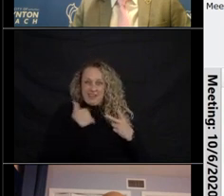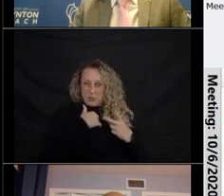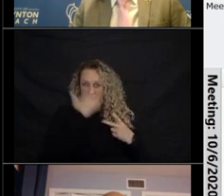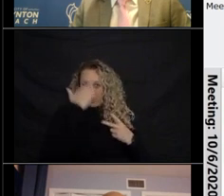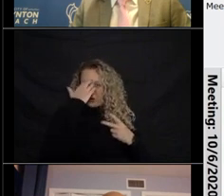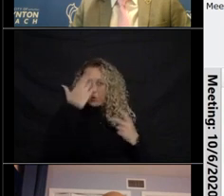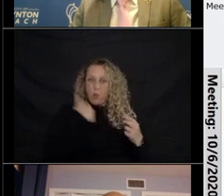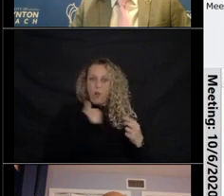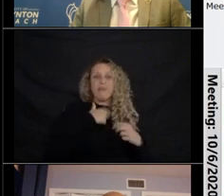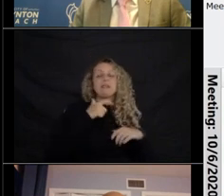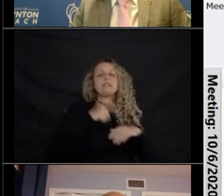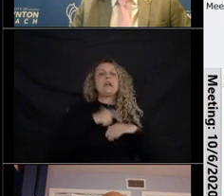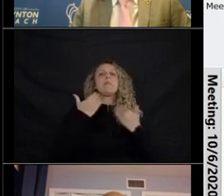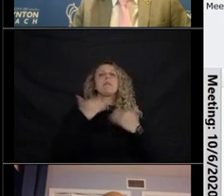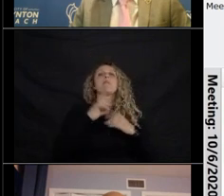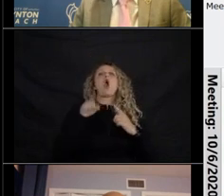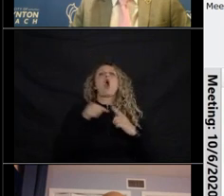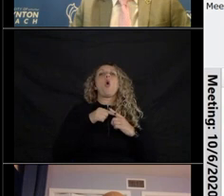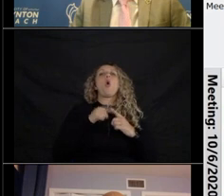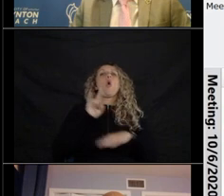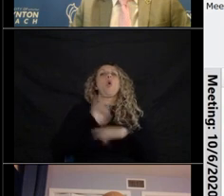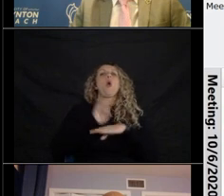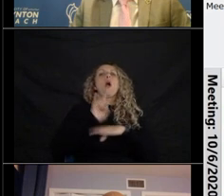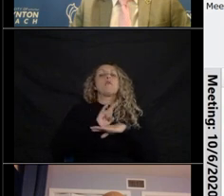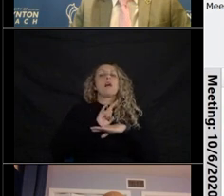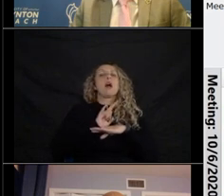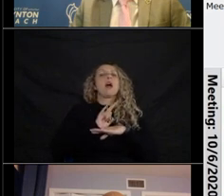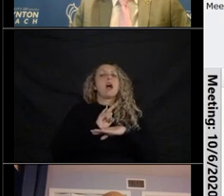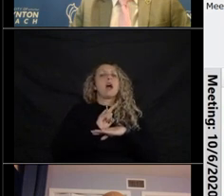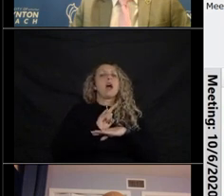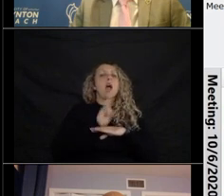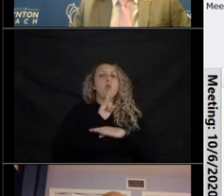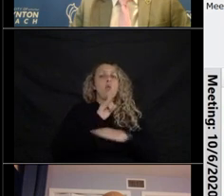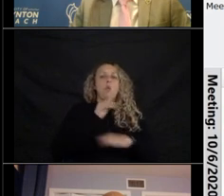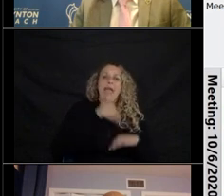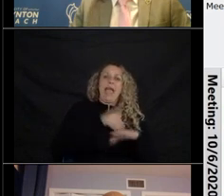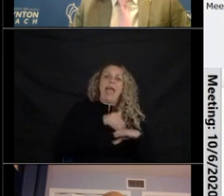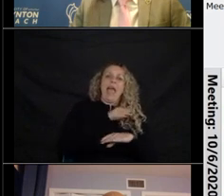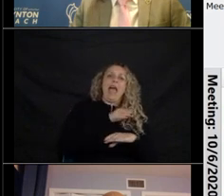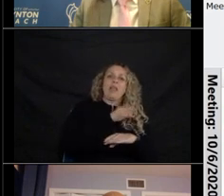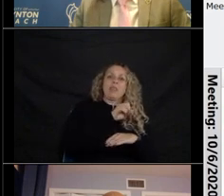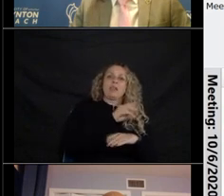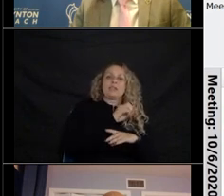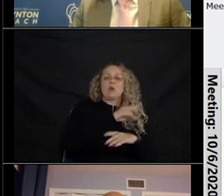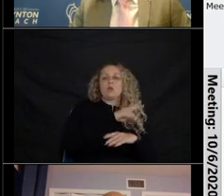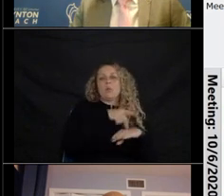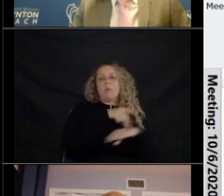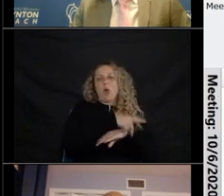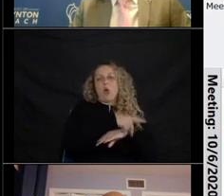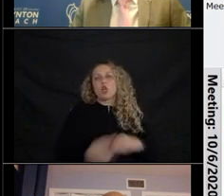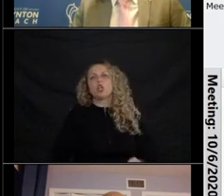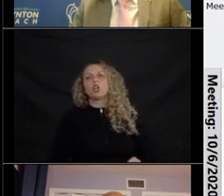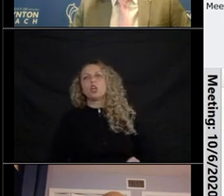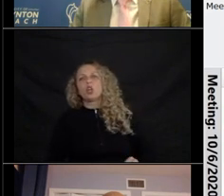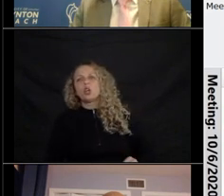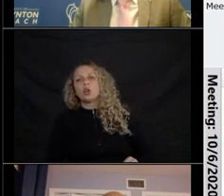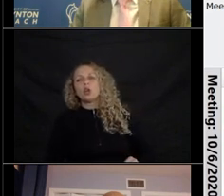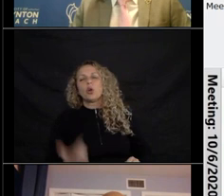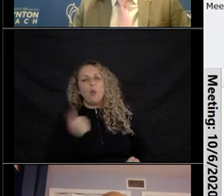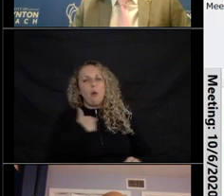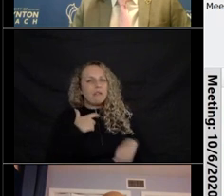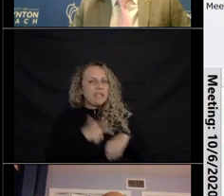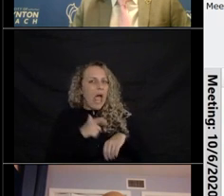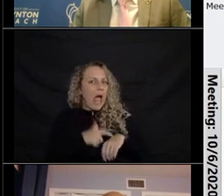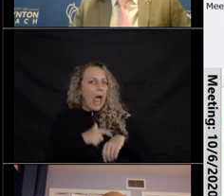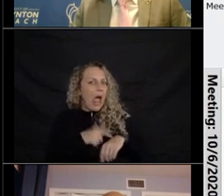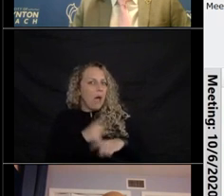do we have a time limit on when the Wi-Fi will be at the Sarah Sims Park? Do we have a timetable